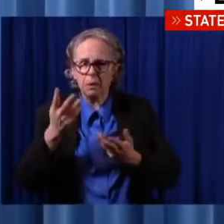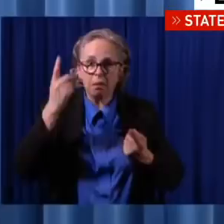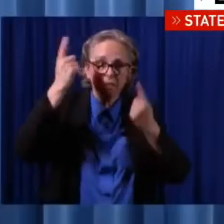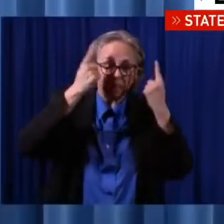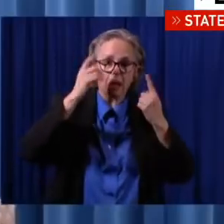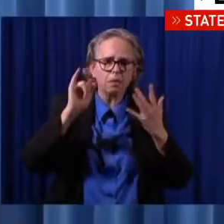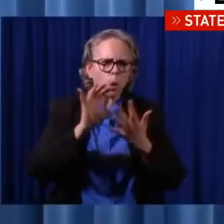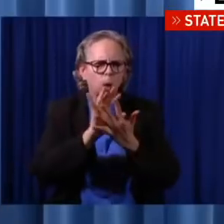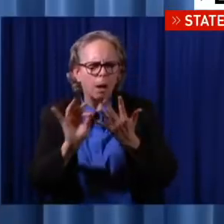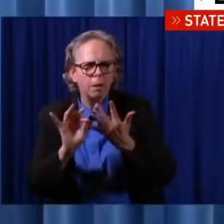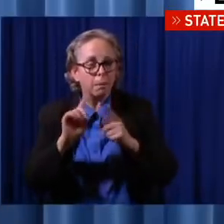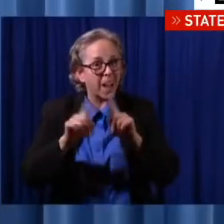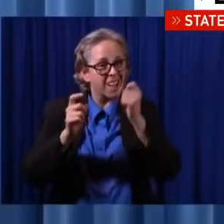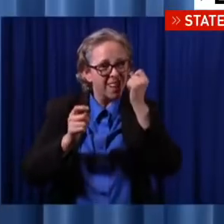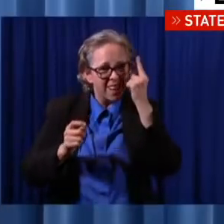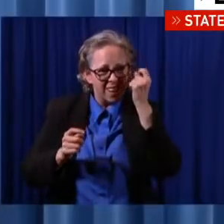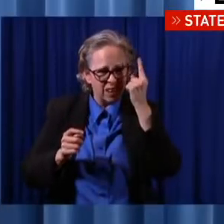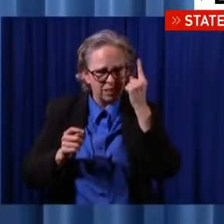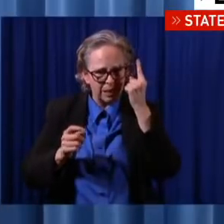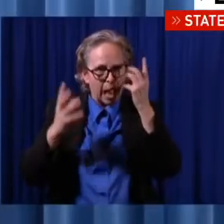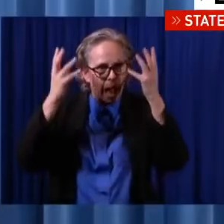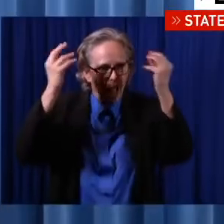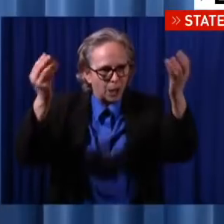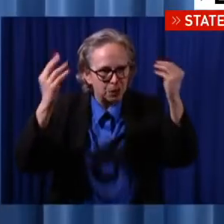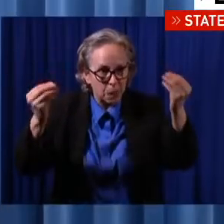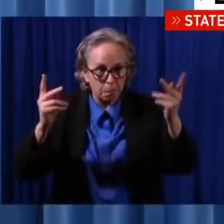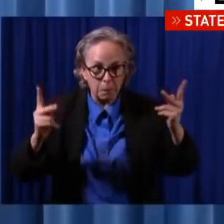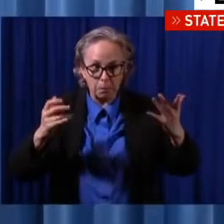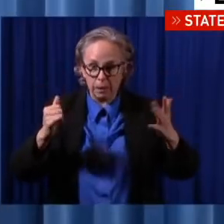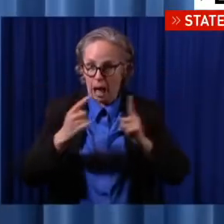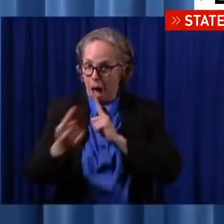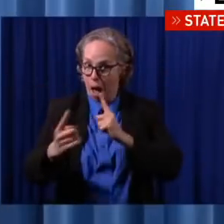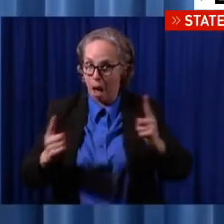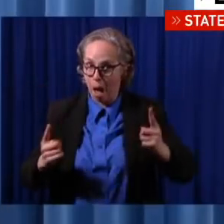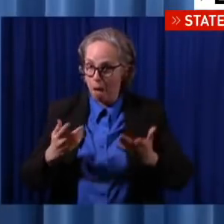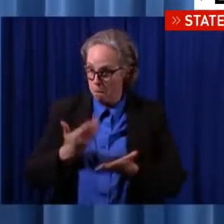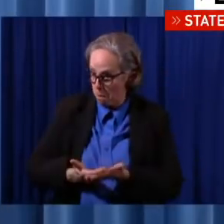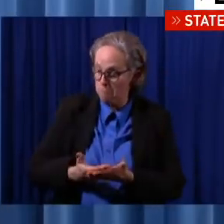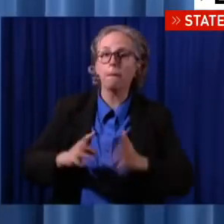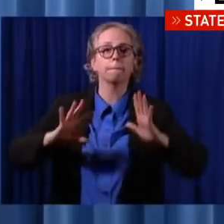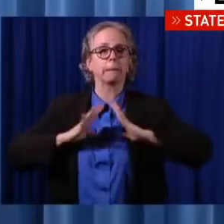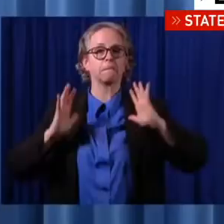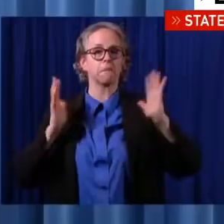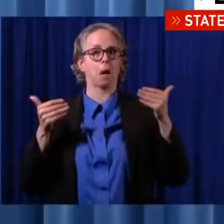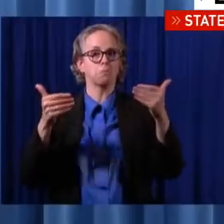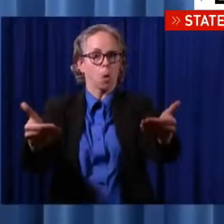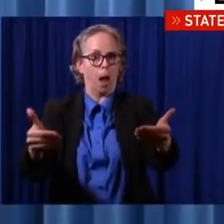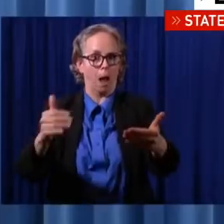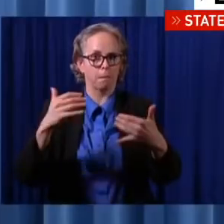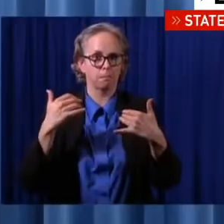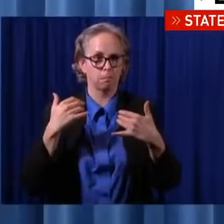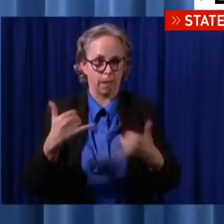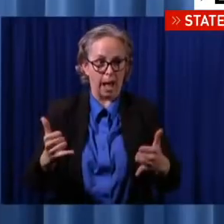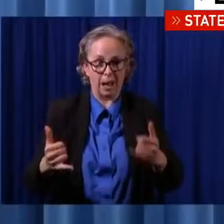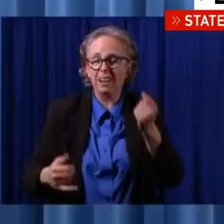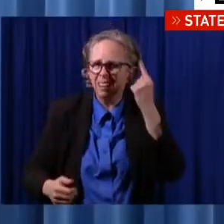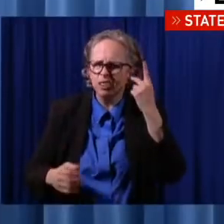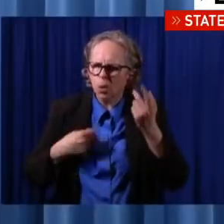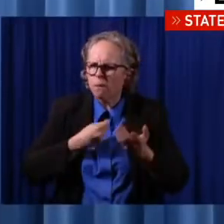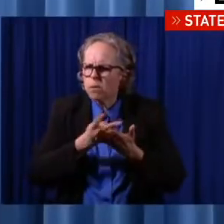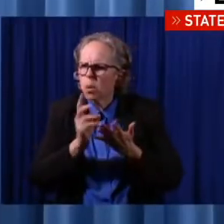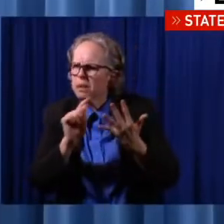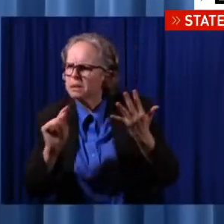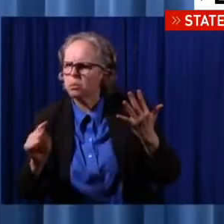they're outside, and as long as you can spread people out, there's certainly things that you could do.